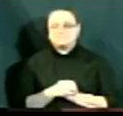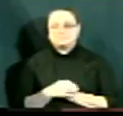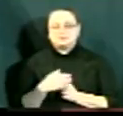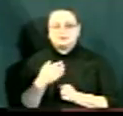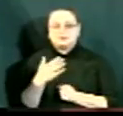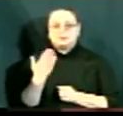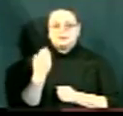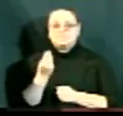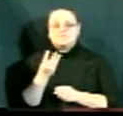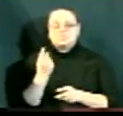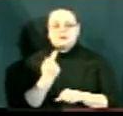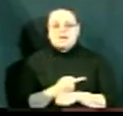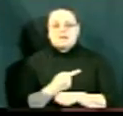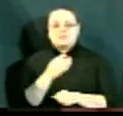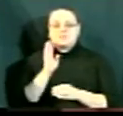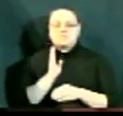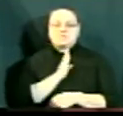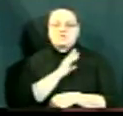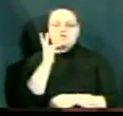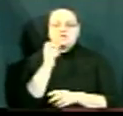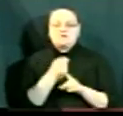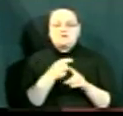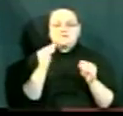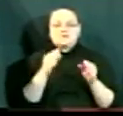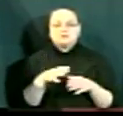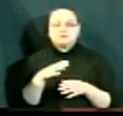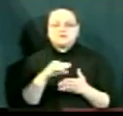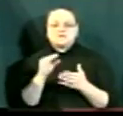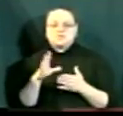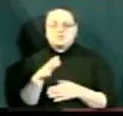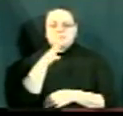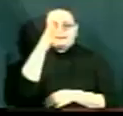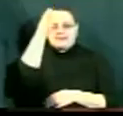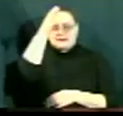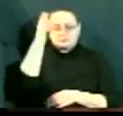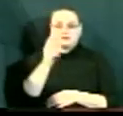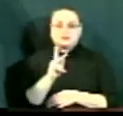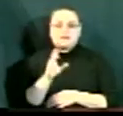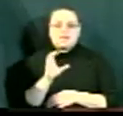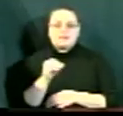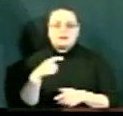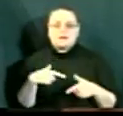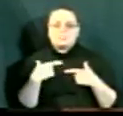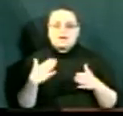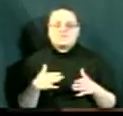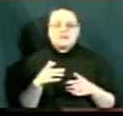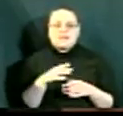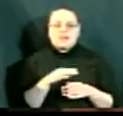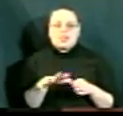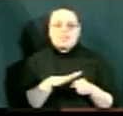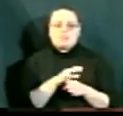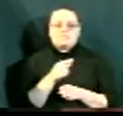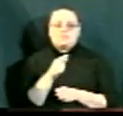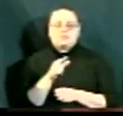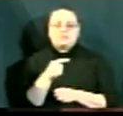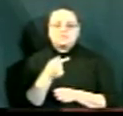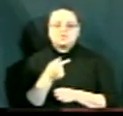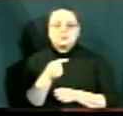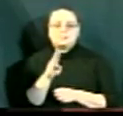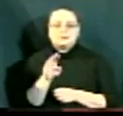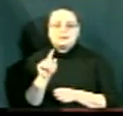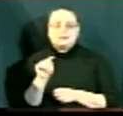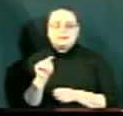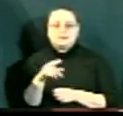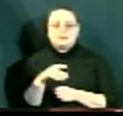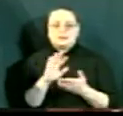several days, this board has heard from teachers, students, parents, Knox County residents, and the local LGBT community on a